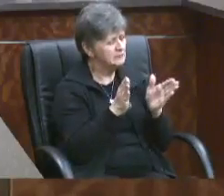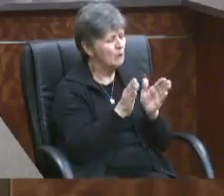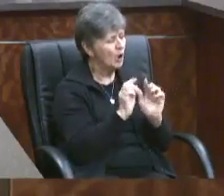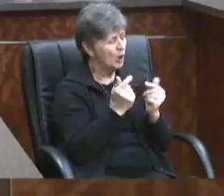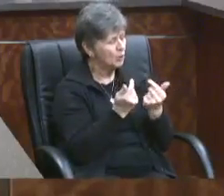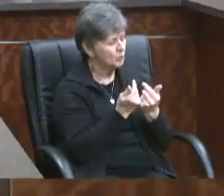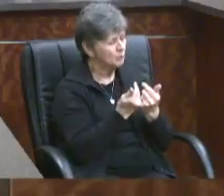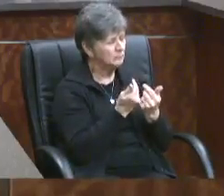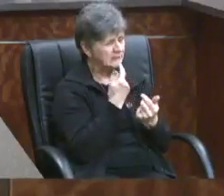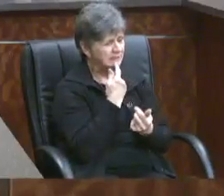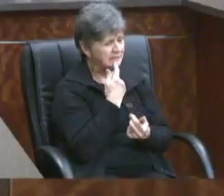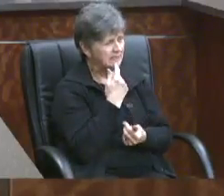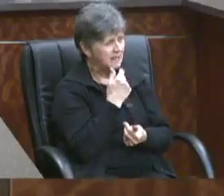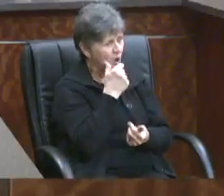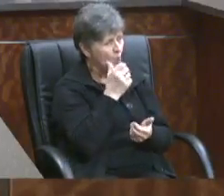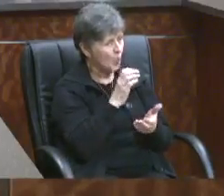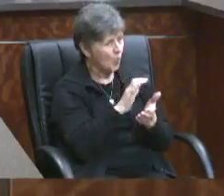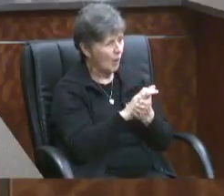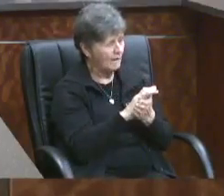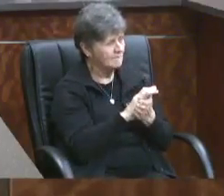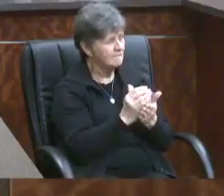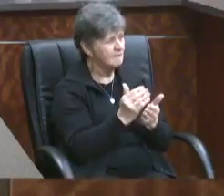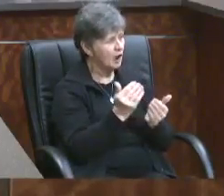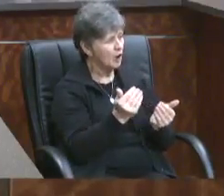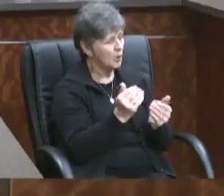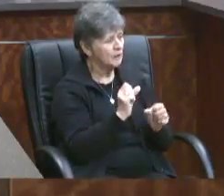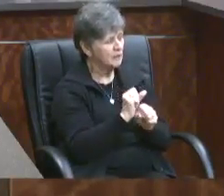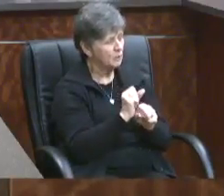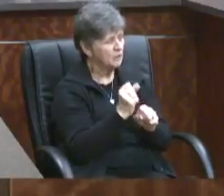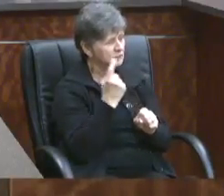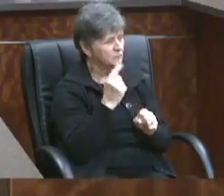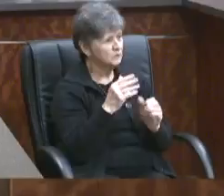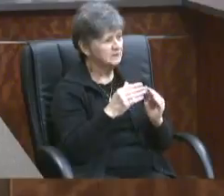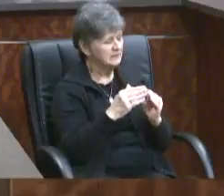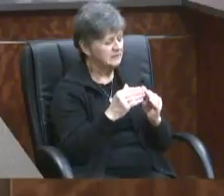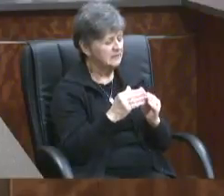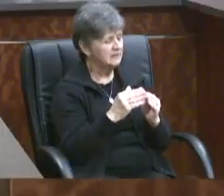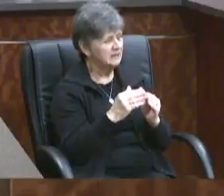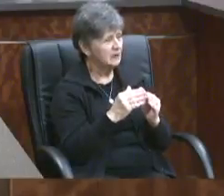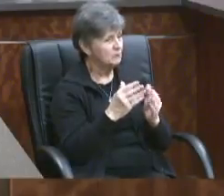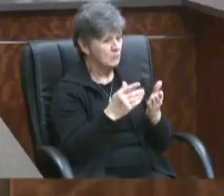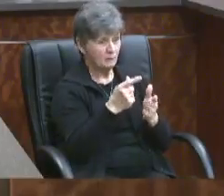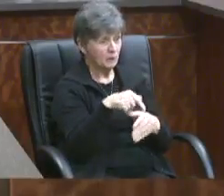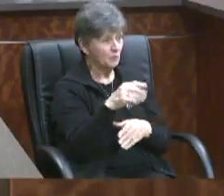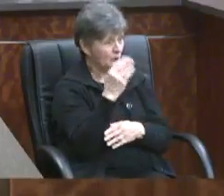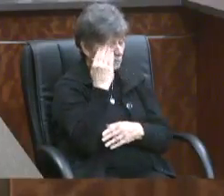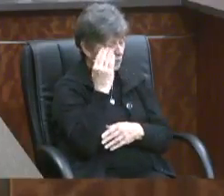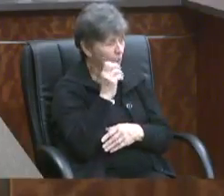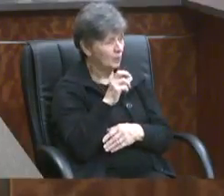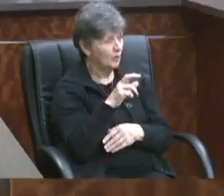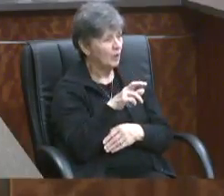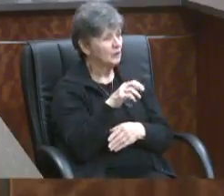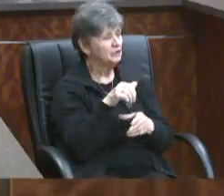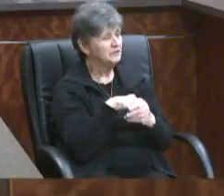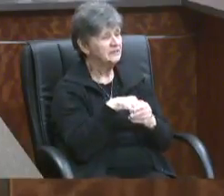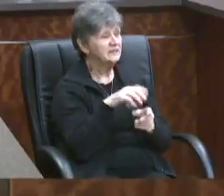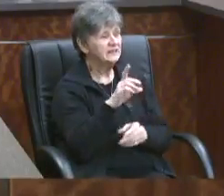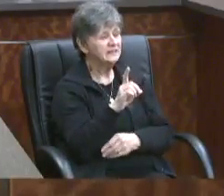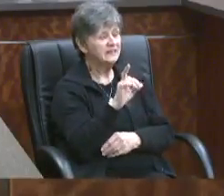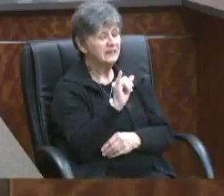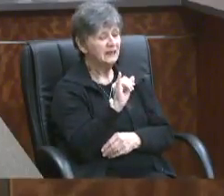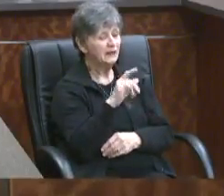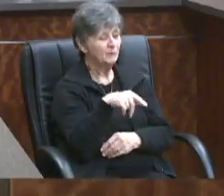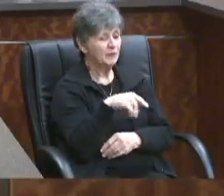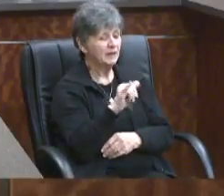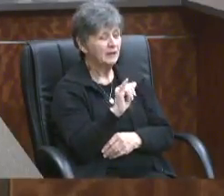said, his wife currently works for the city. You may know her. She's over in the DePietro Center. Not